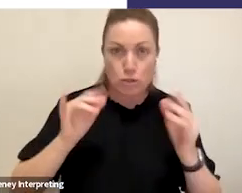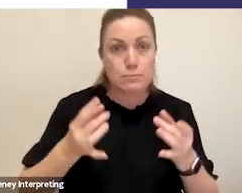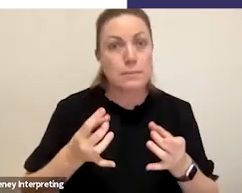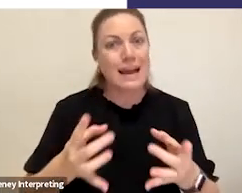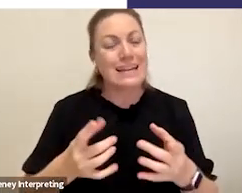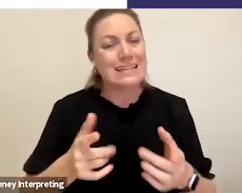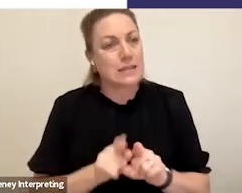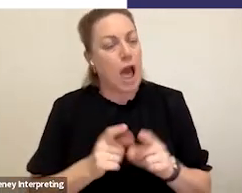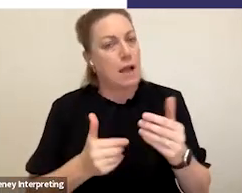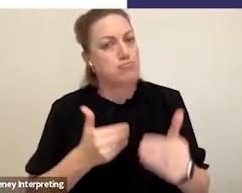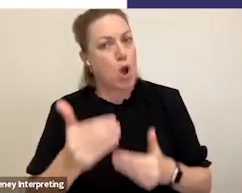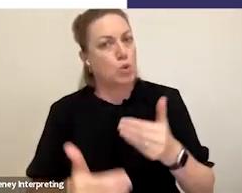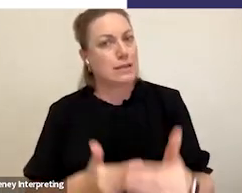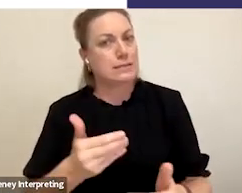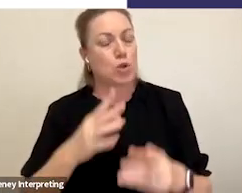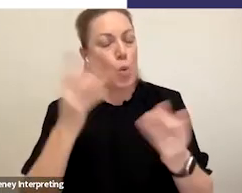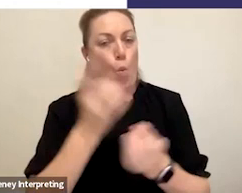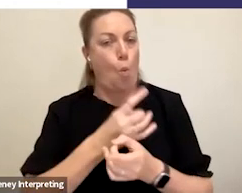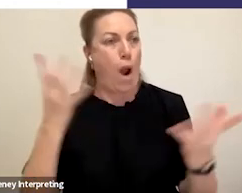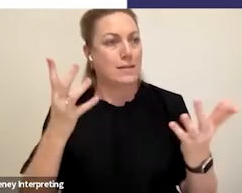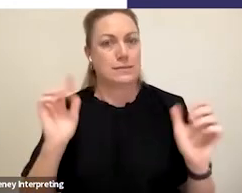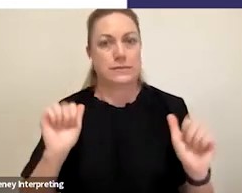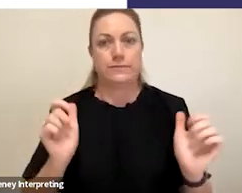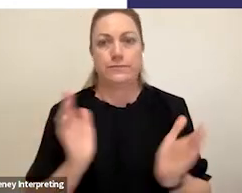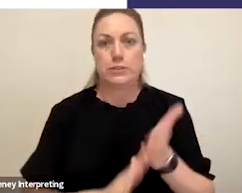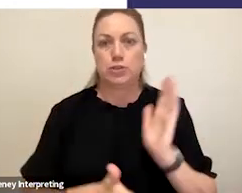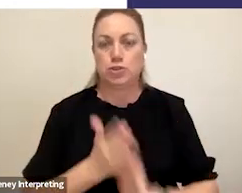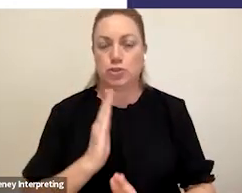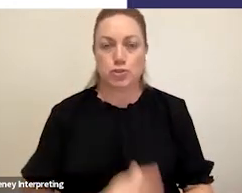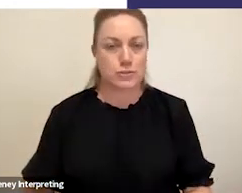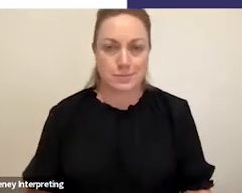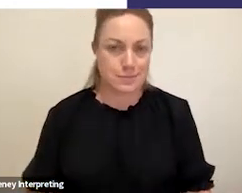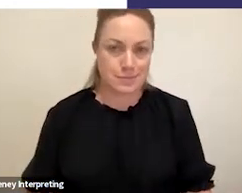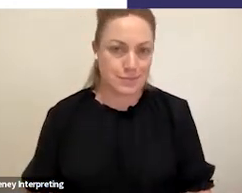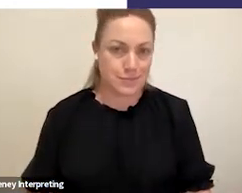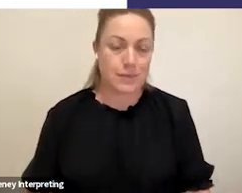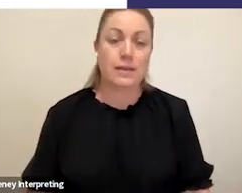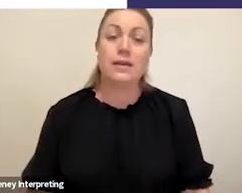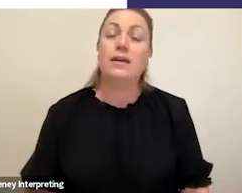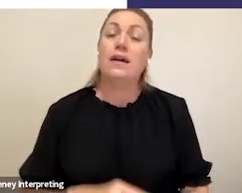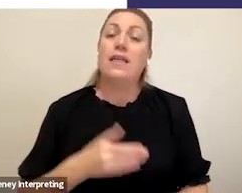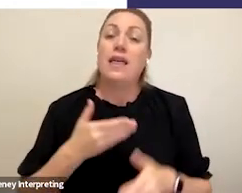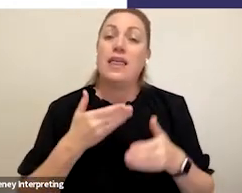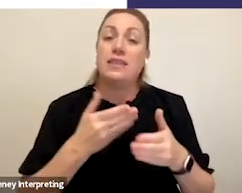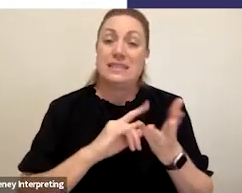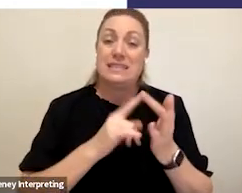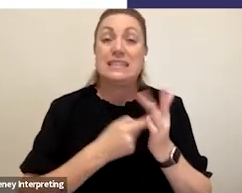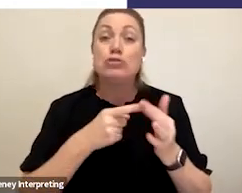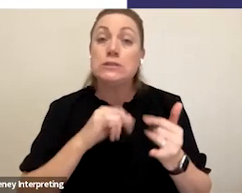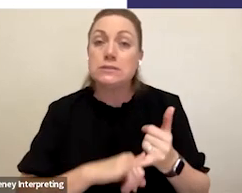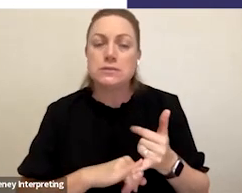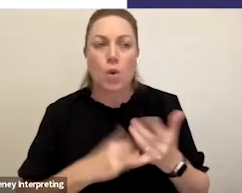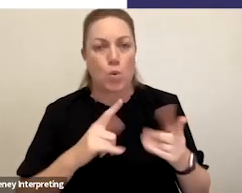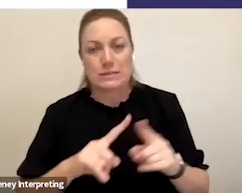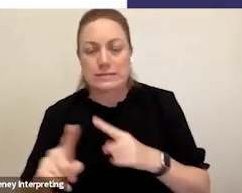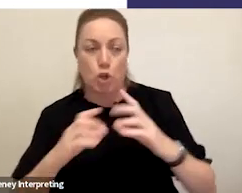is a process and not a one-time event. How I like to see this one is that it's a series of conversations,